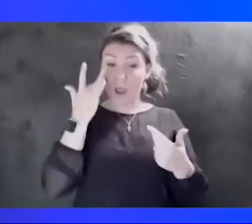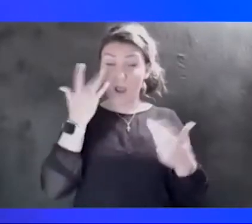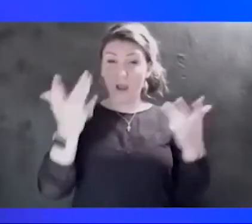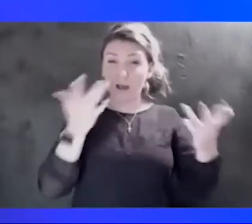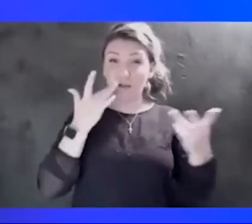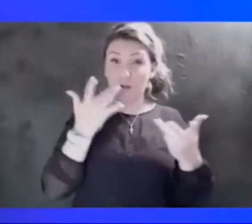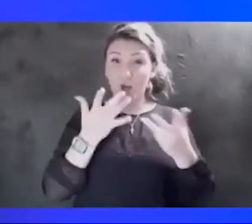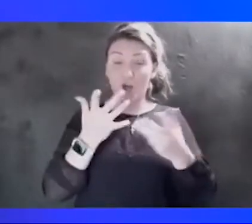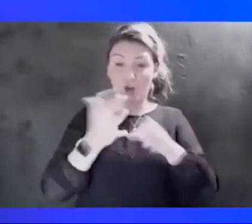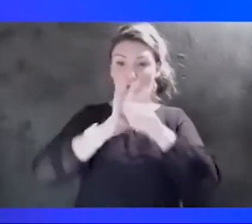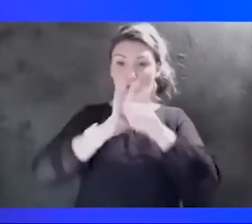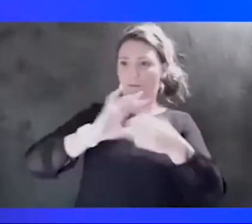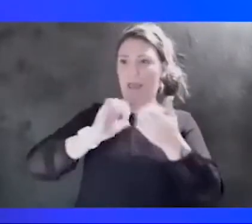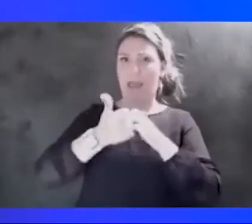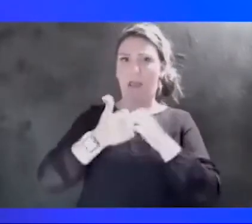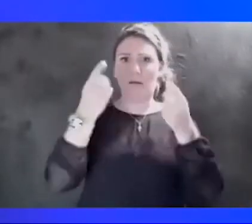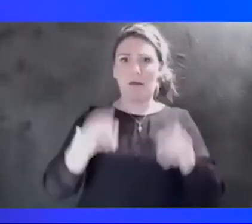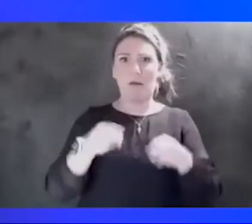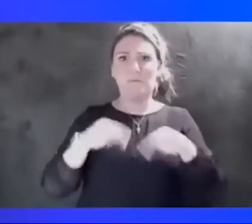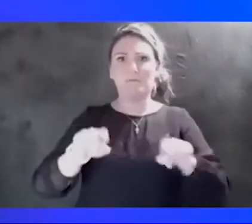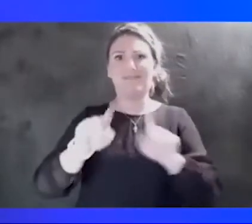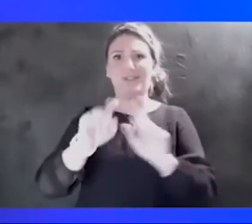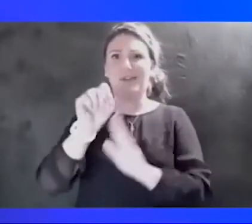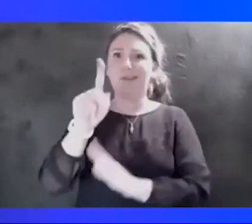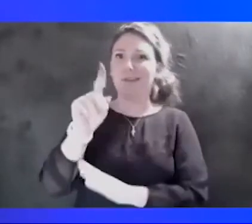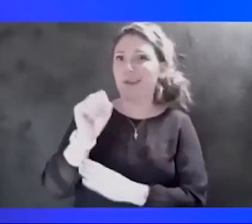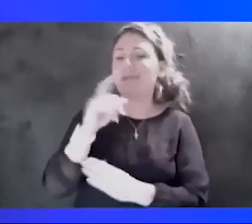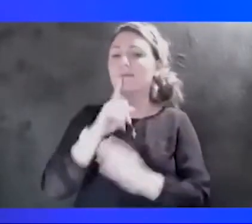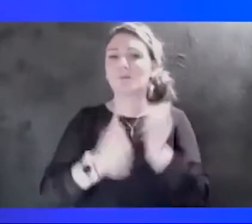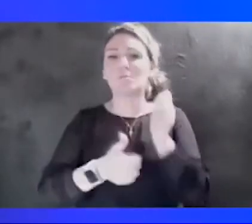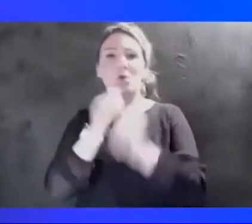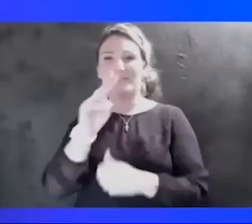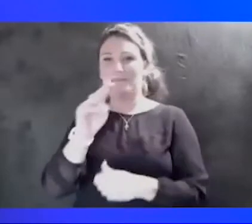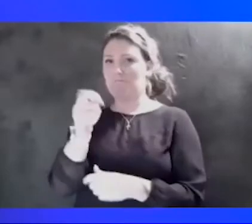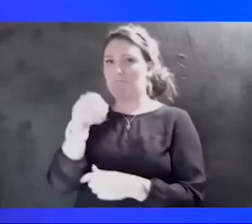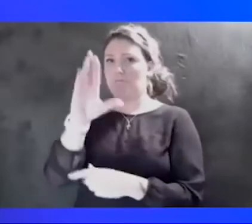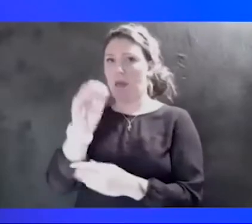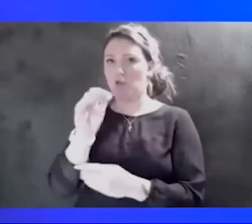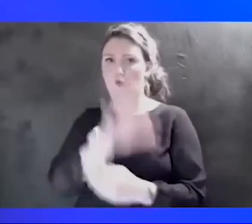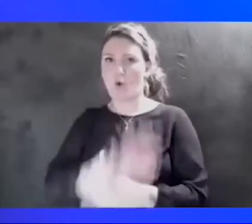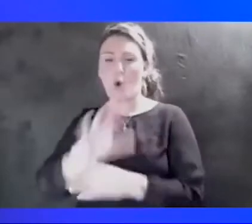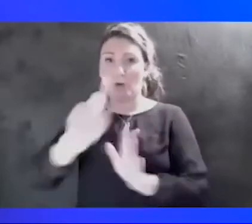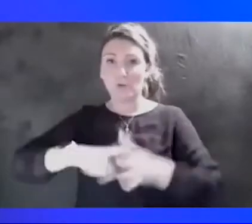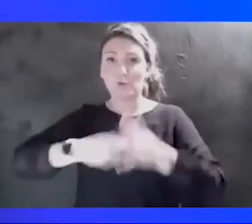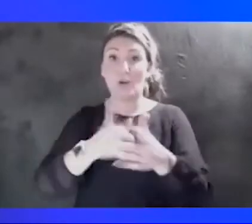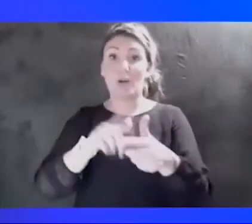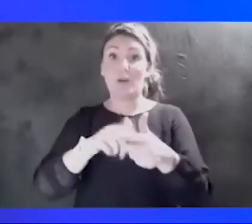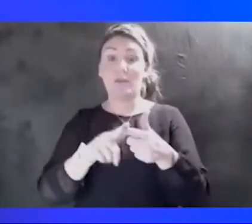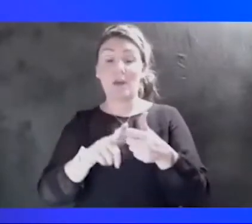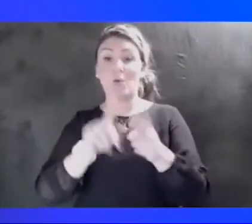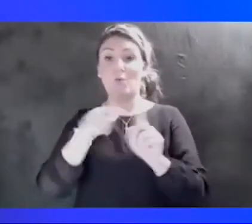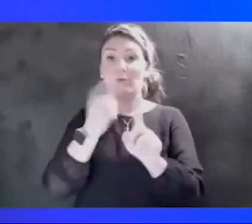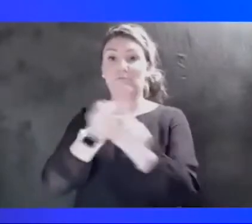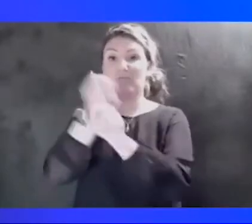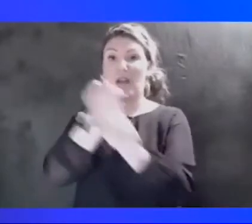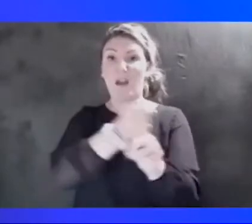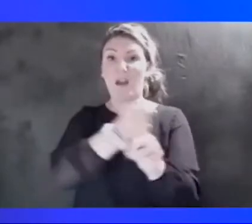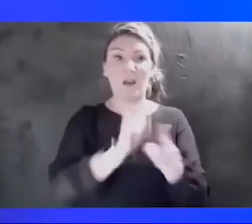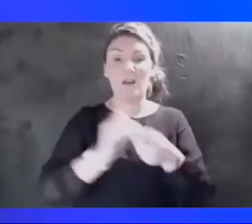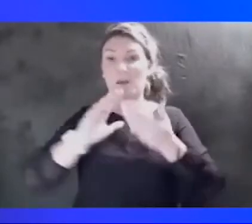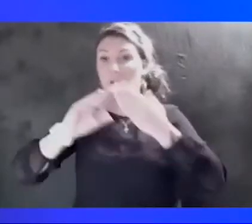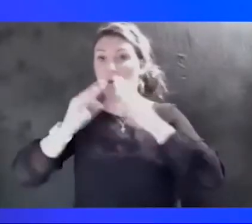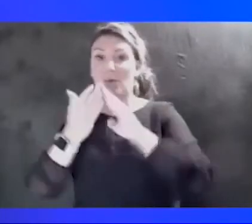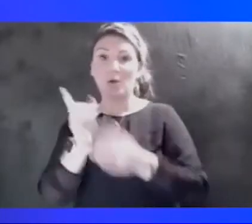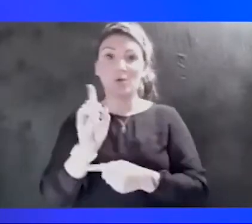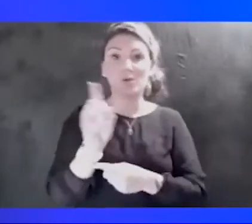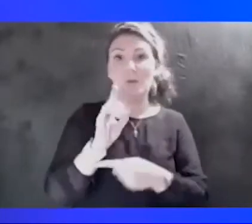Kansas. It was mostly in the metropolitan areas to begin with, but once it began to hit into our communities where we had the meatpacking plants